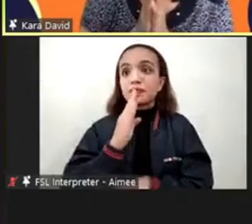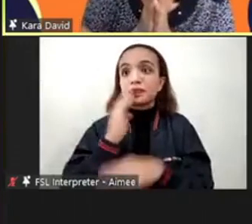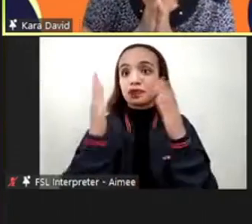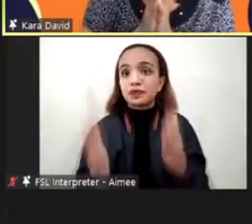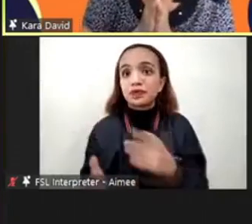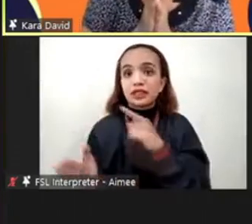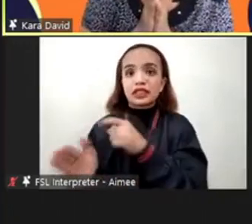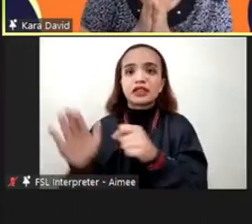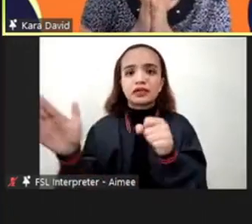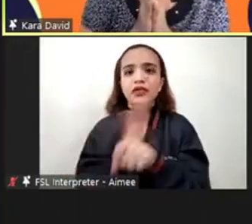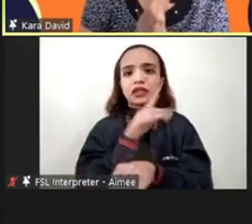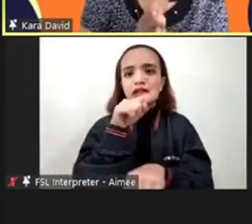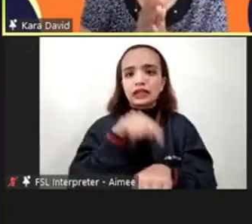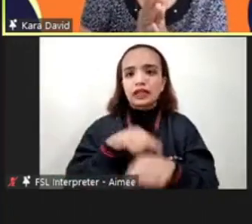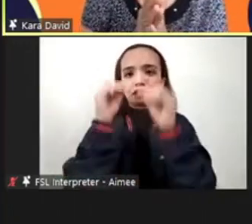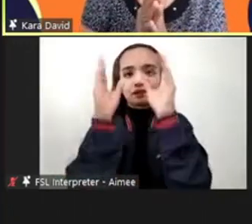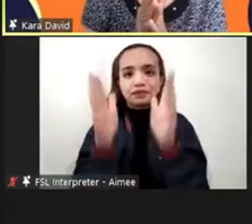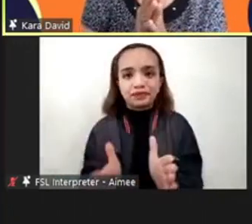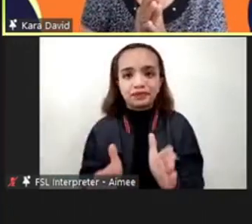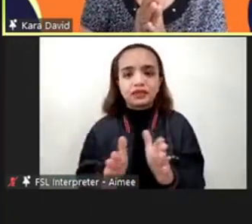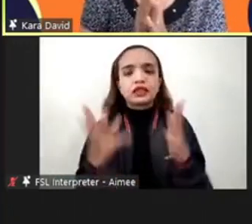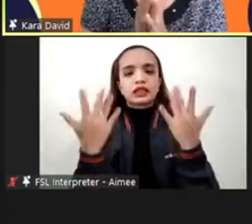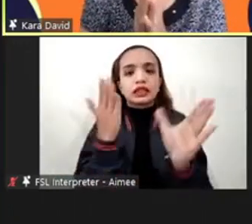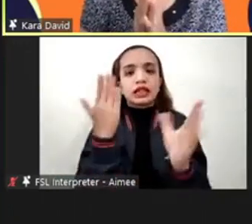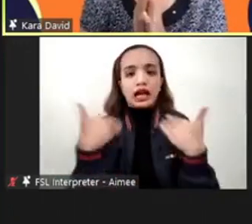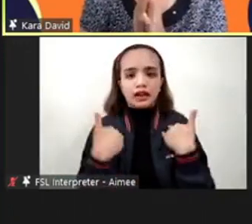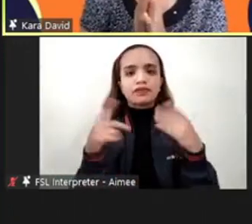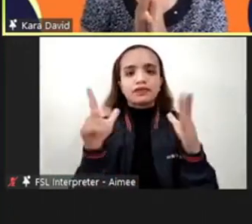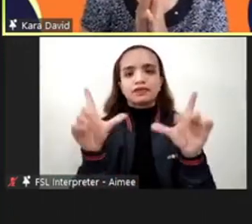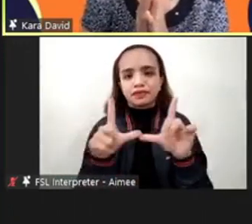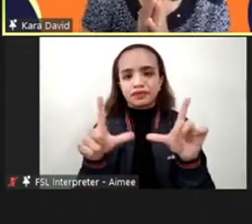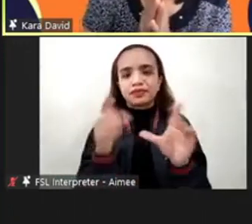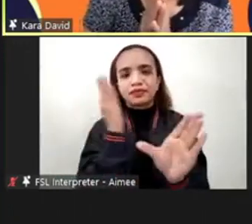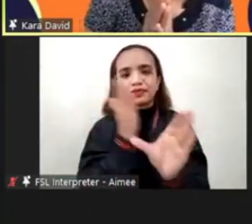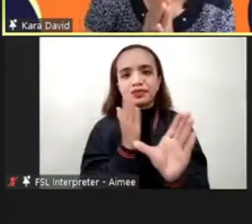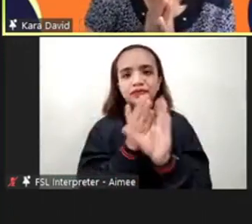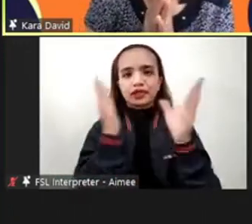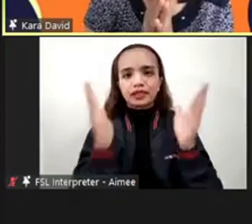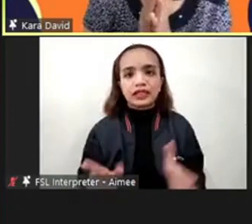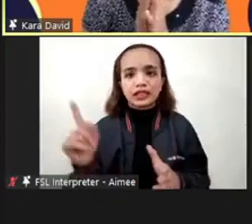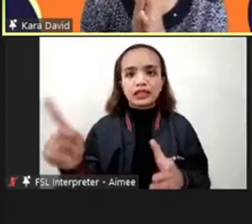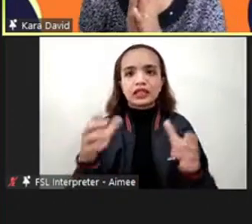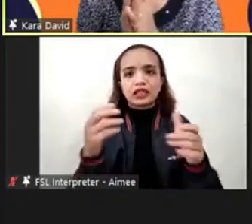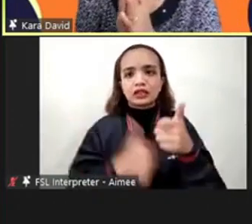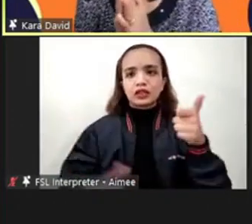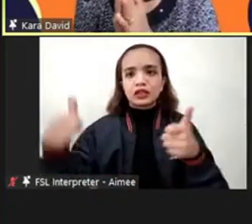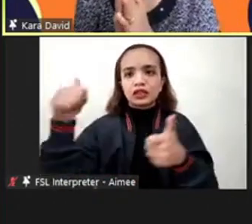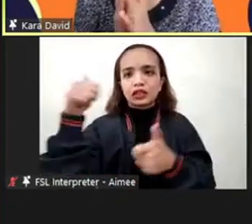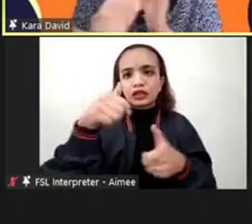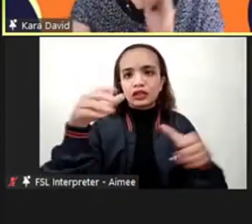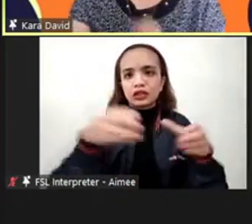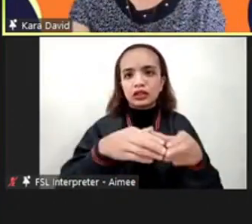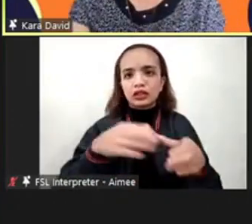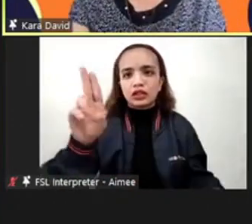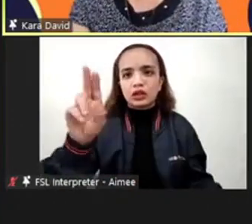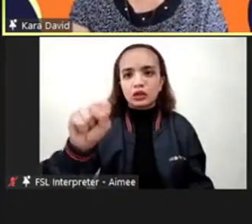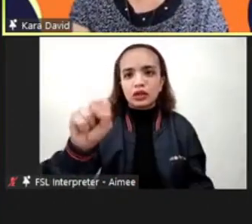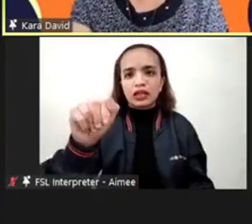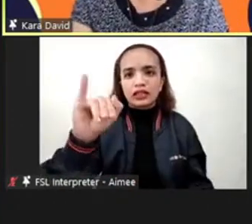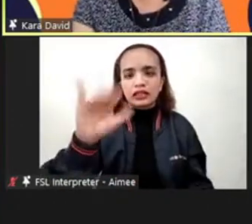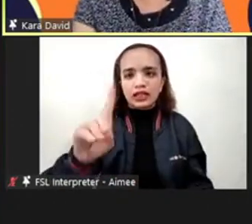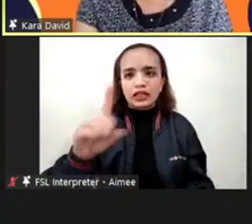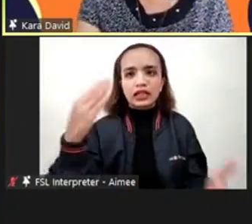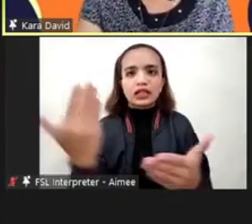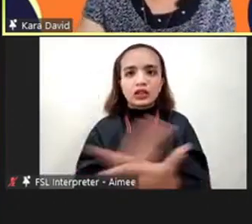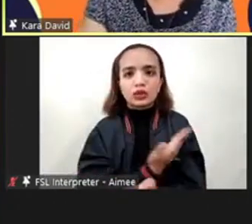full-time professor, licensed psychologist at chief of party ng USAID Renew Health Project.